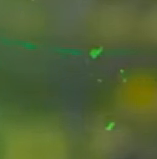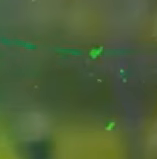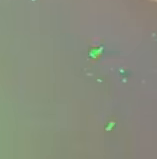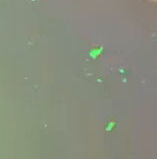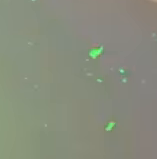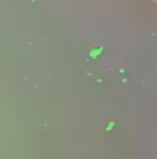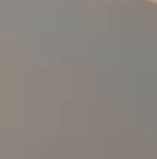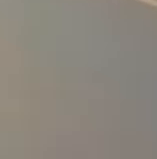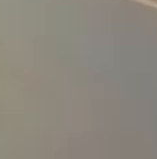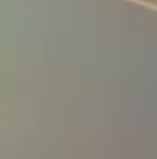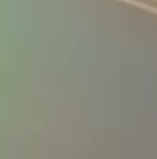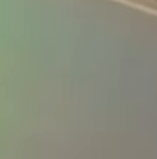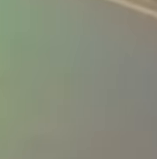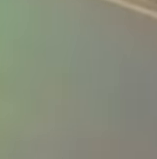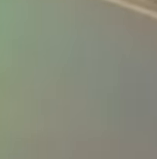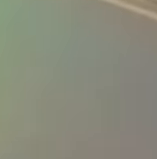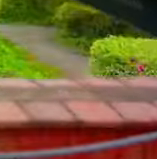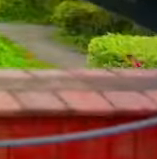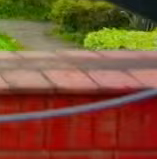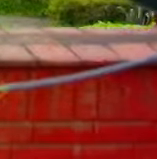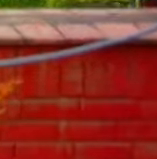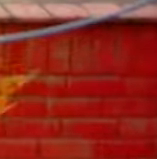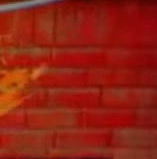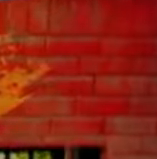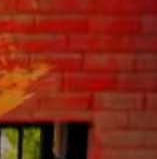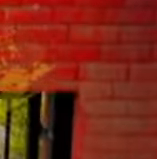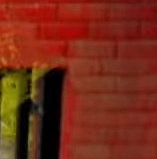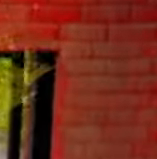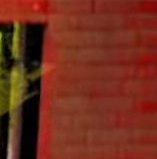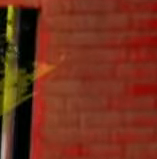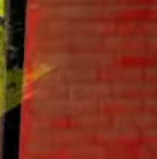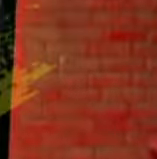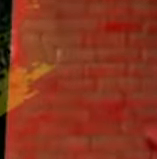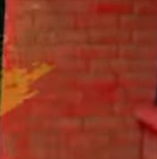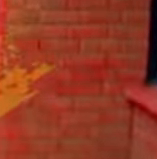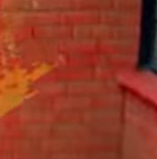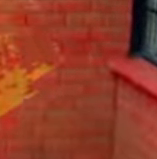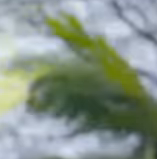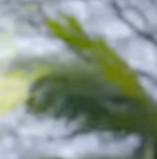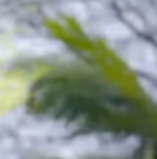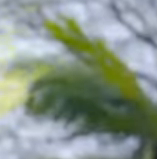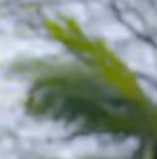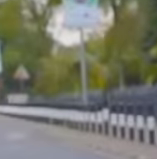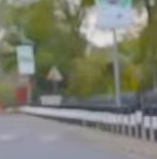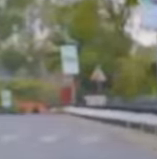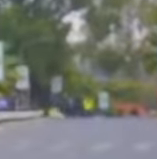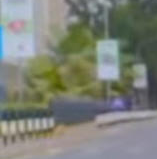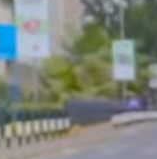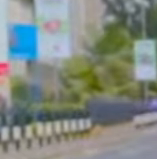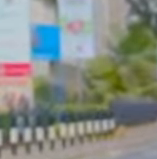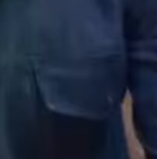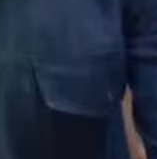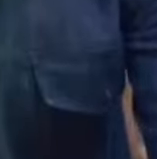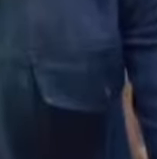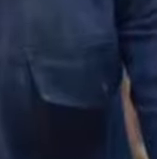the baddest, each and every Wednesday from 10 p.m. on KBC Channel 1 TV.